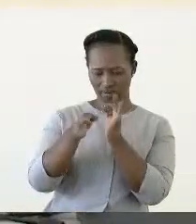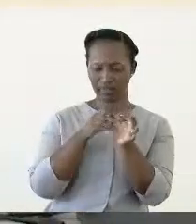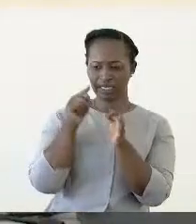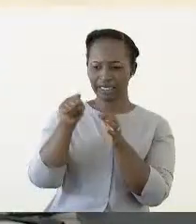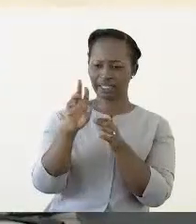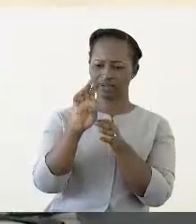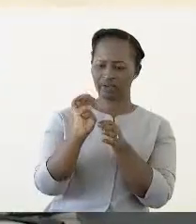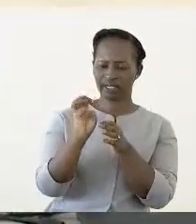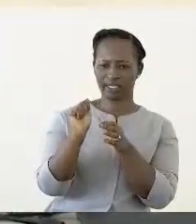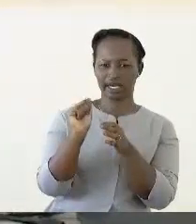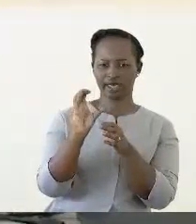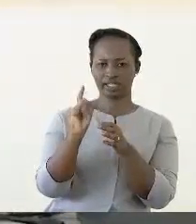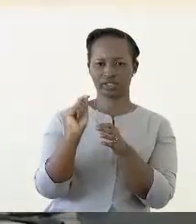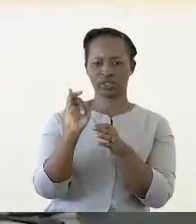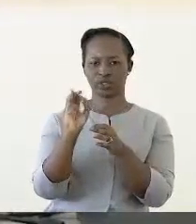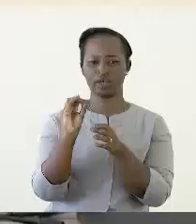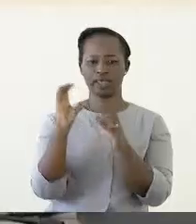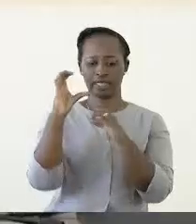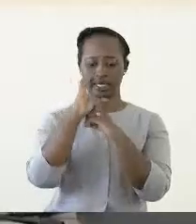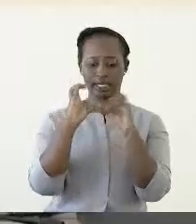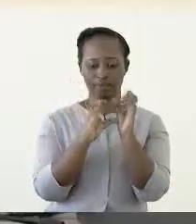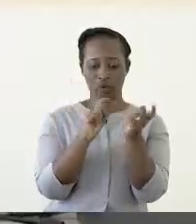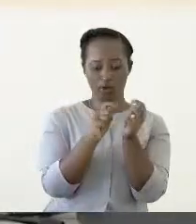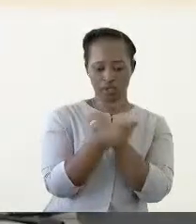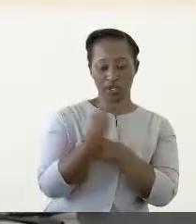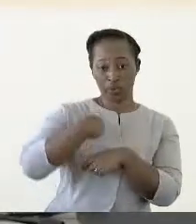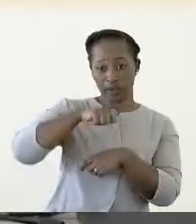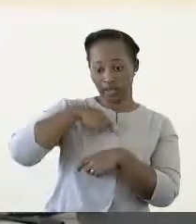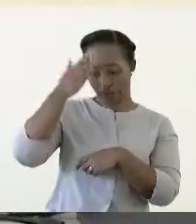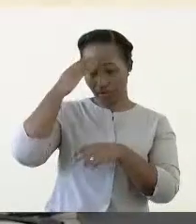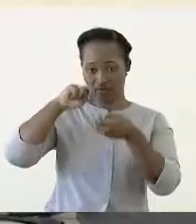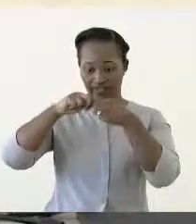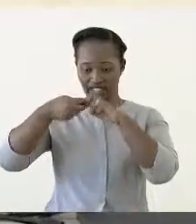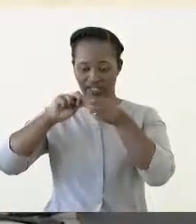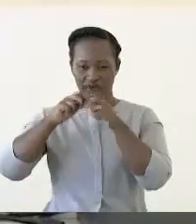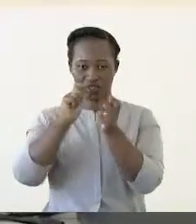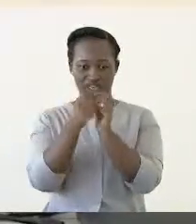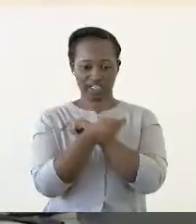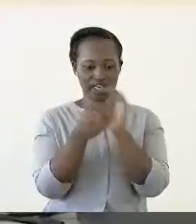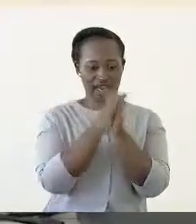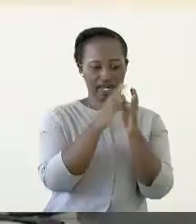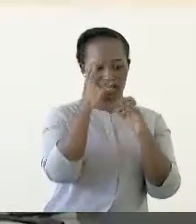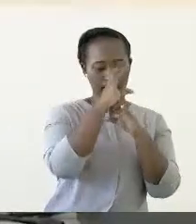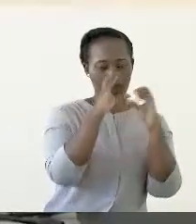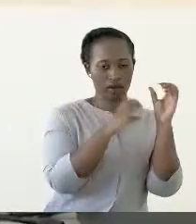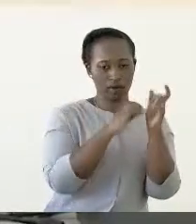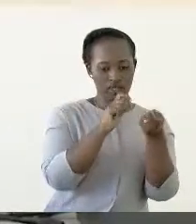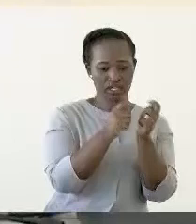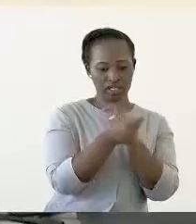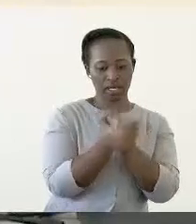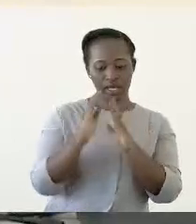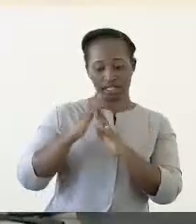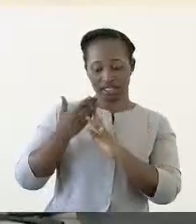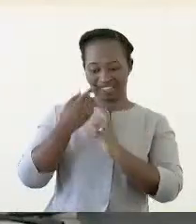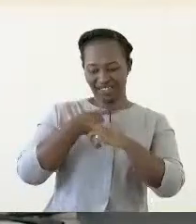change. We know the physical changes and the chemical changes. And the difference between a physical change is that the